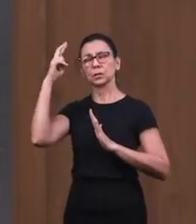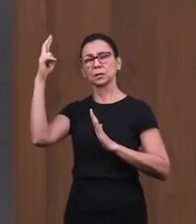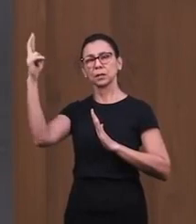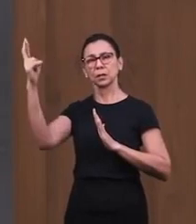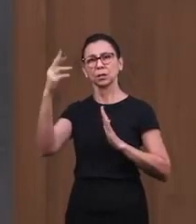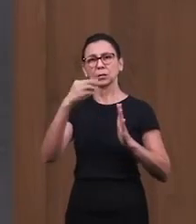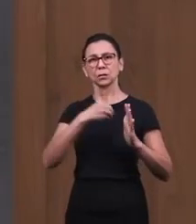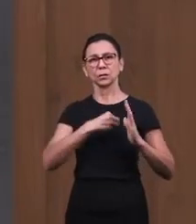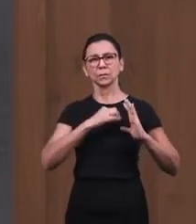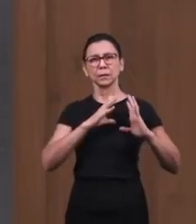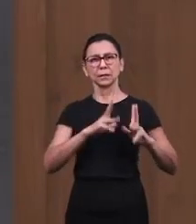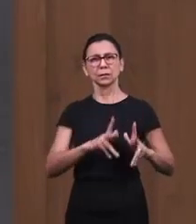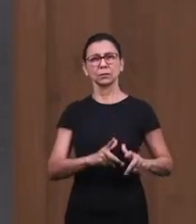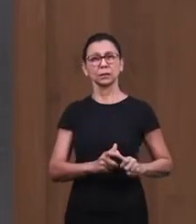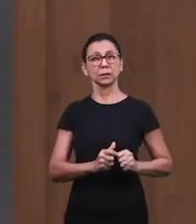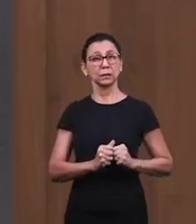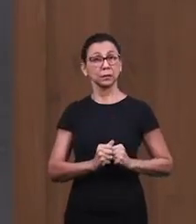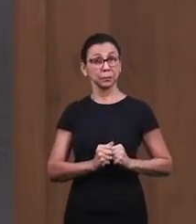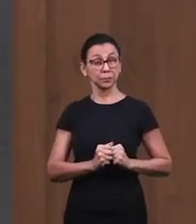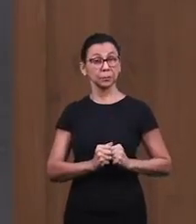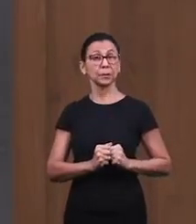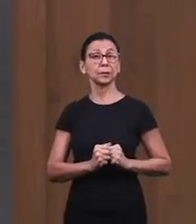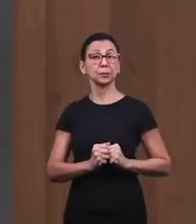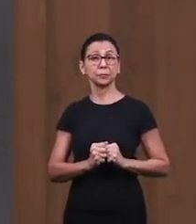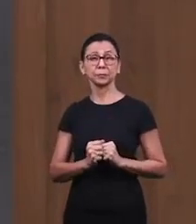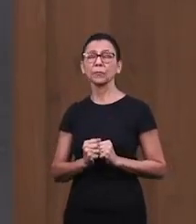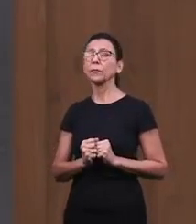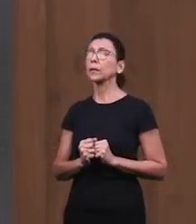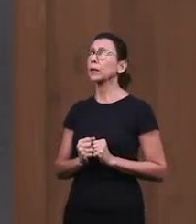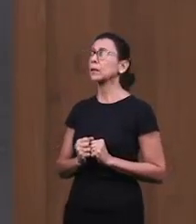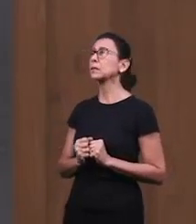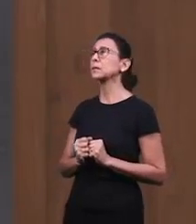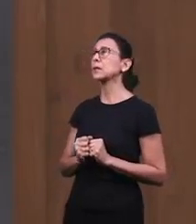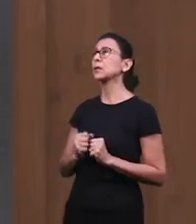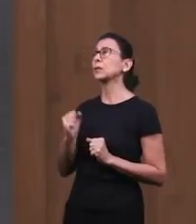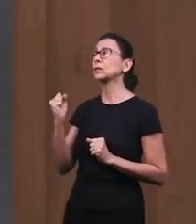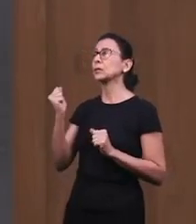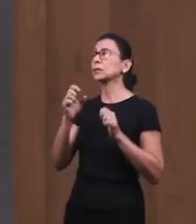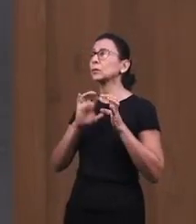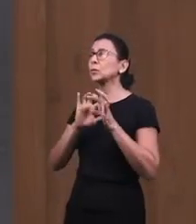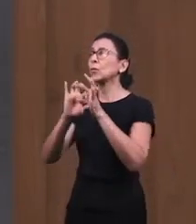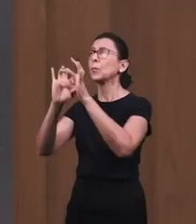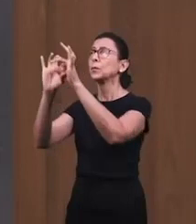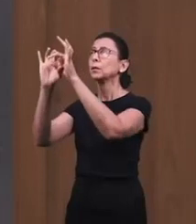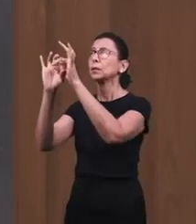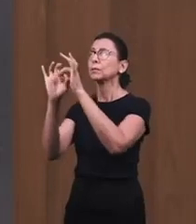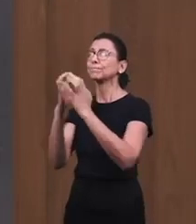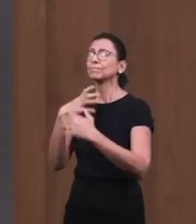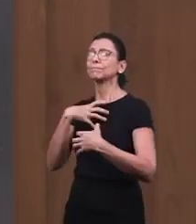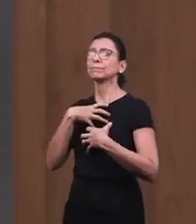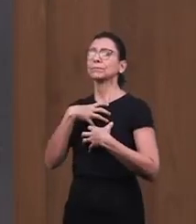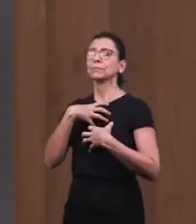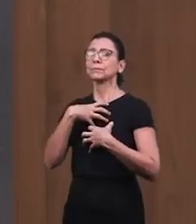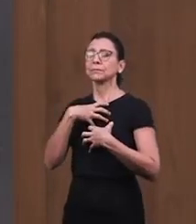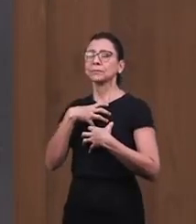may sanctify us and that we may reach full fellowship with you.